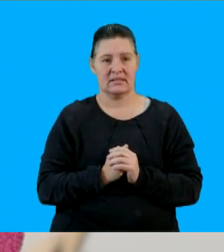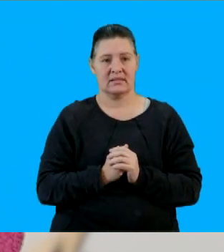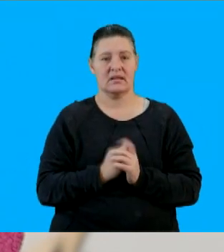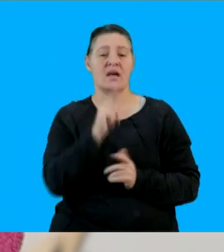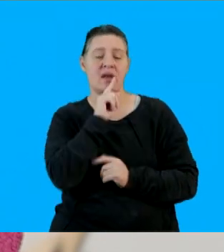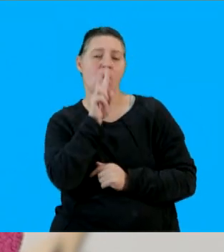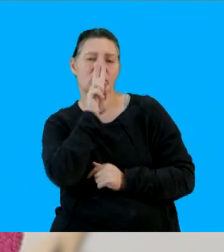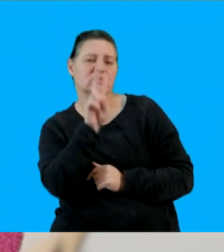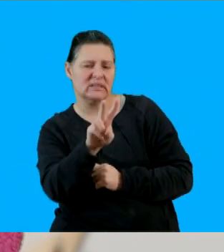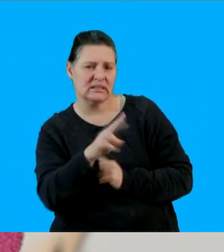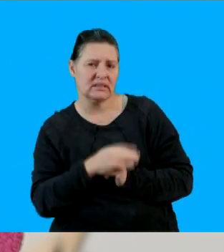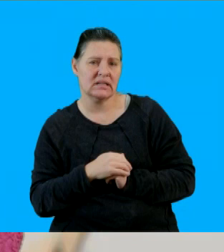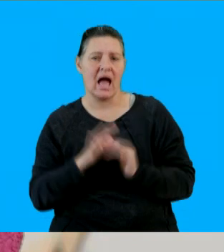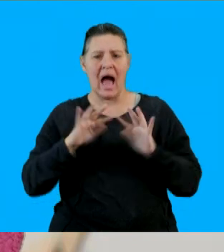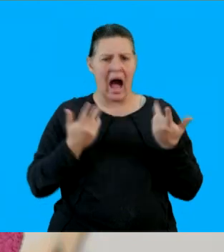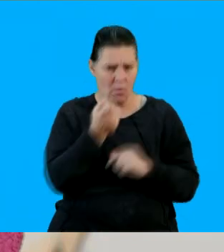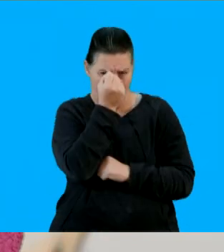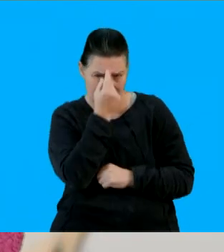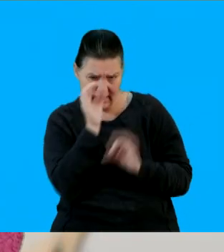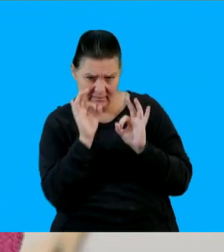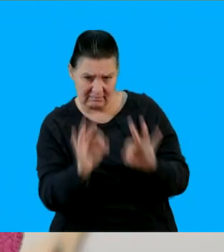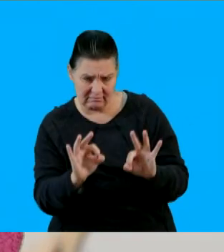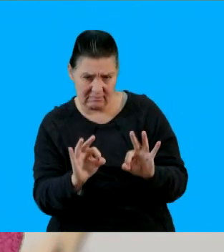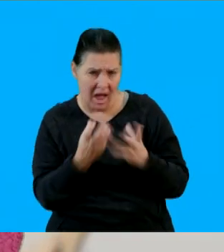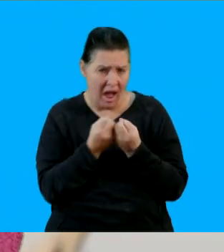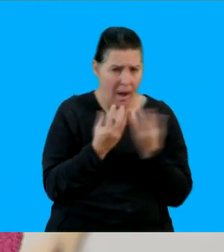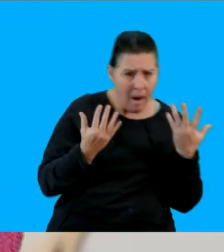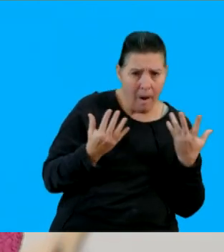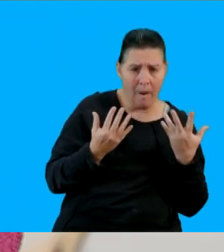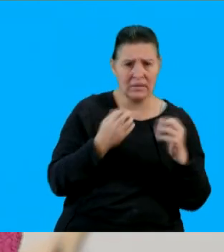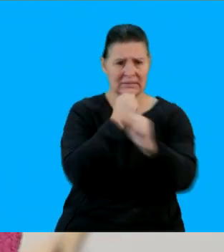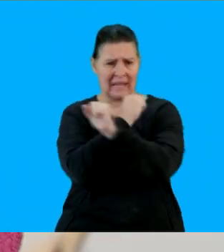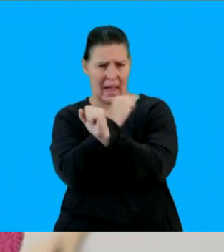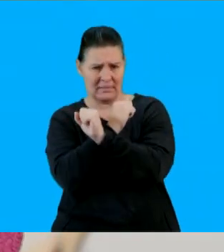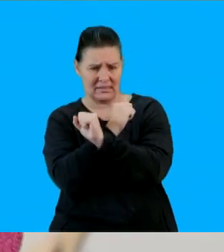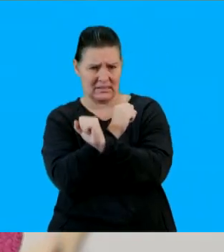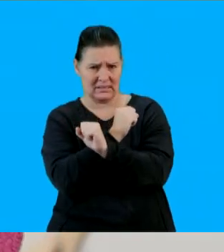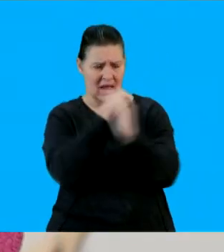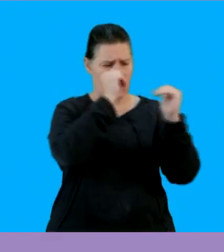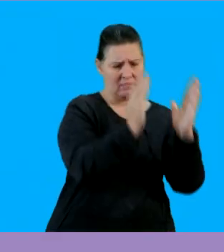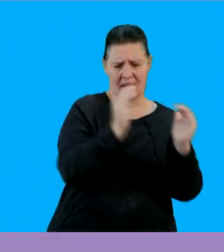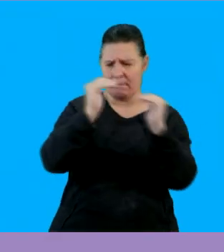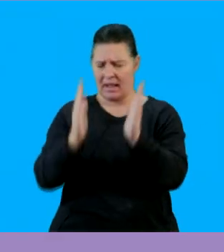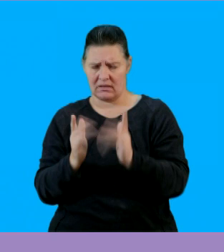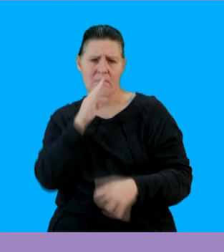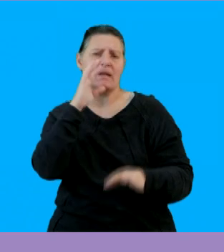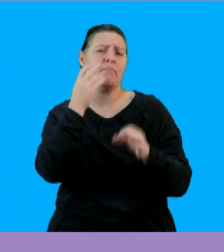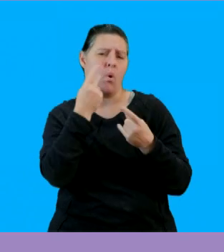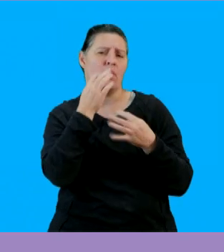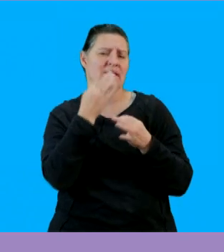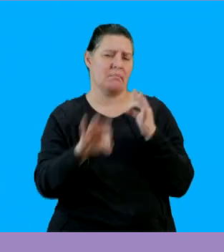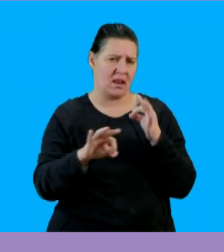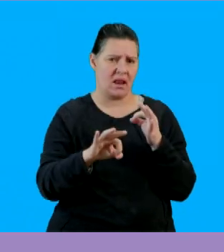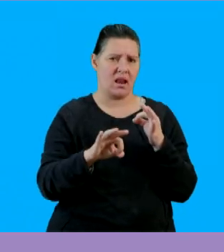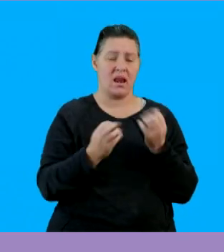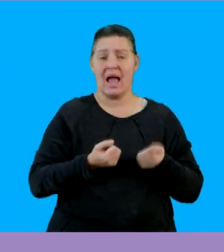at more examples just to check if we really understand how to multiply these binomials. Let's simplify the